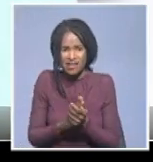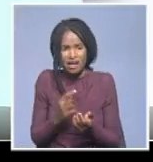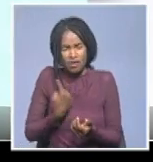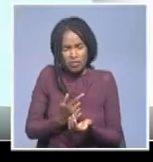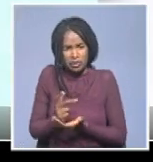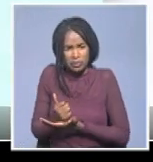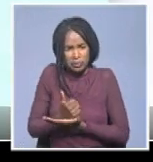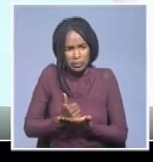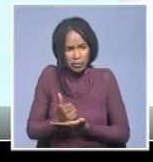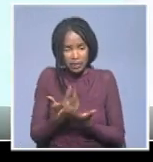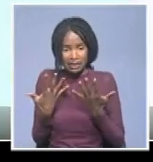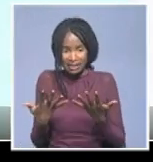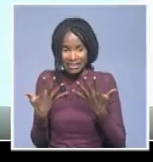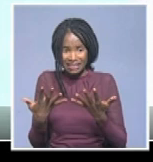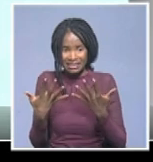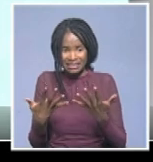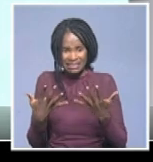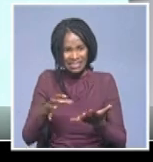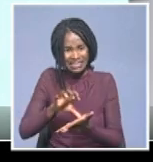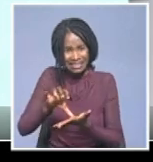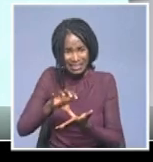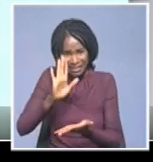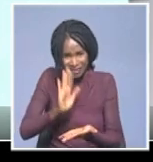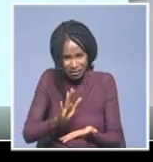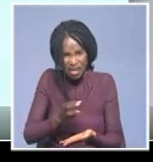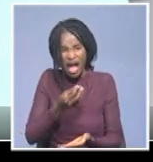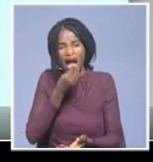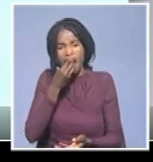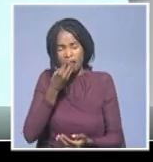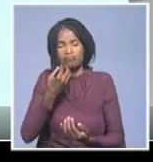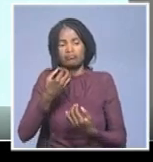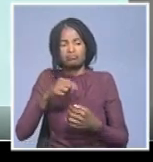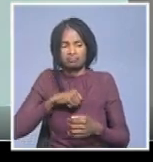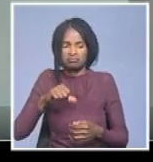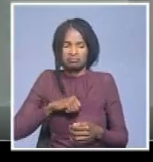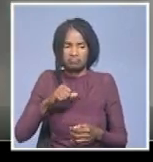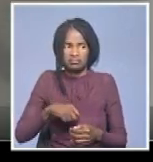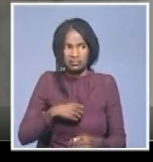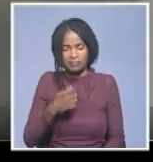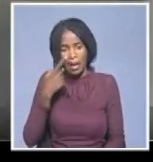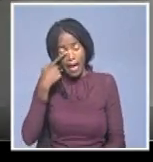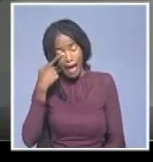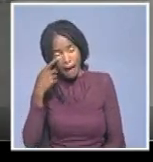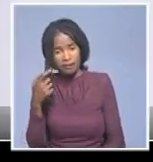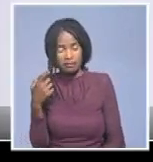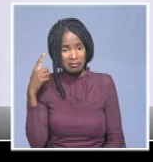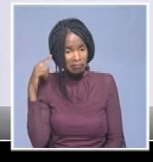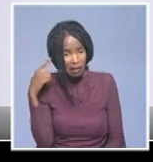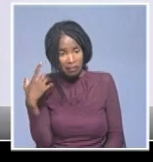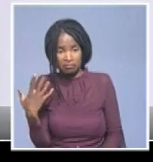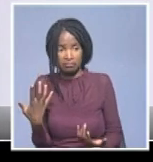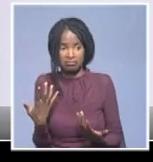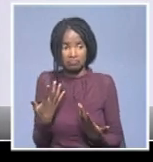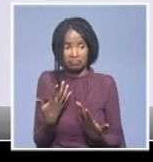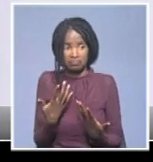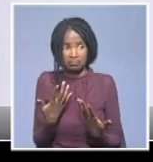hygiene, because the hand is the most active, you know, part of your body. You scratch your ears, you